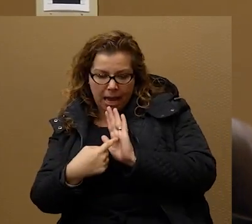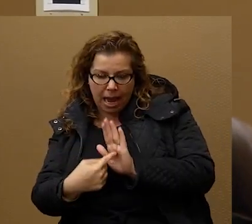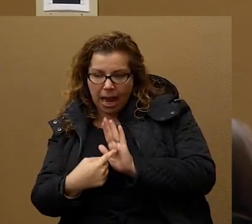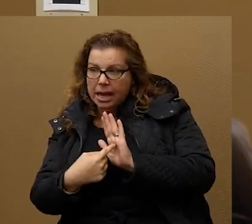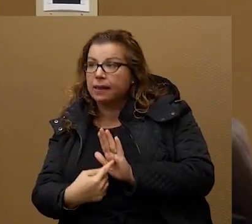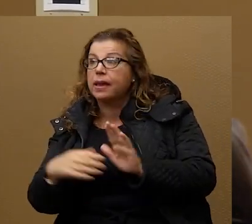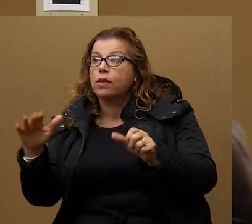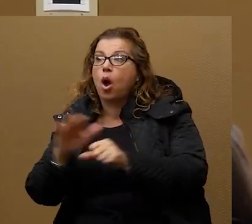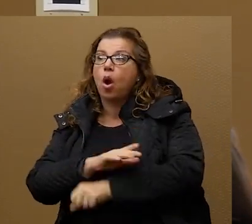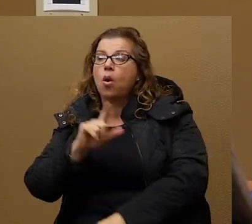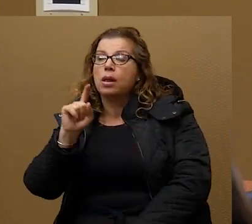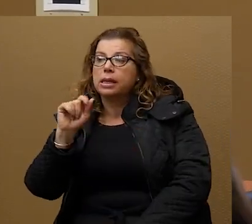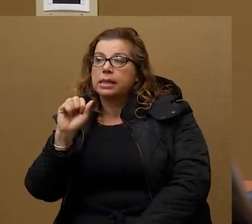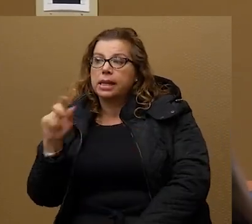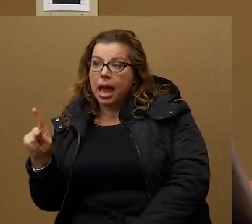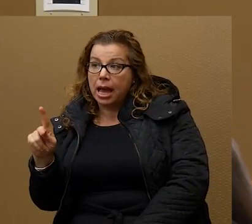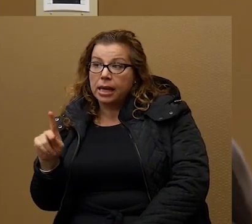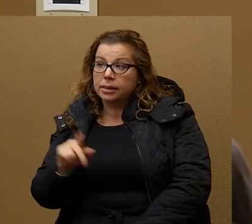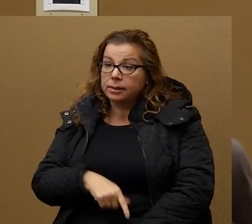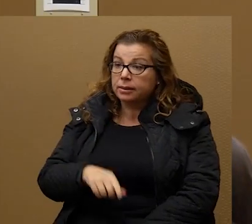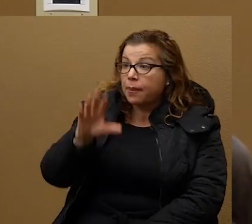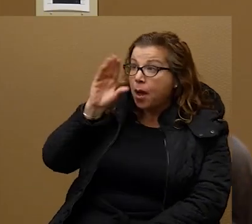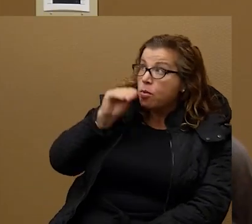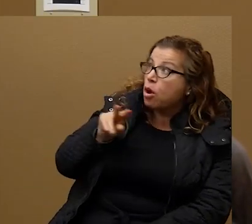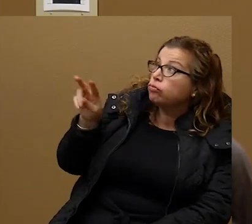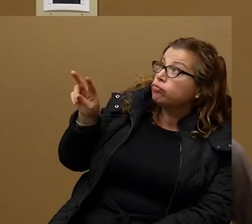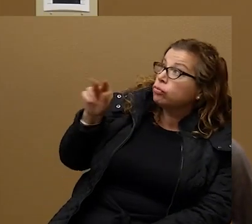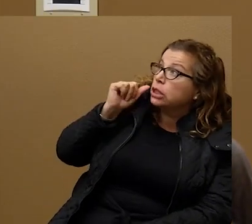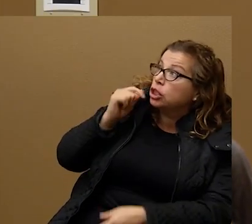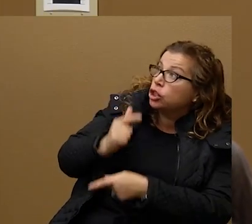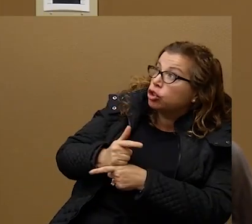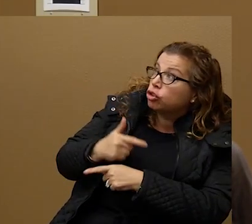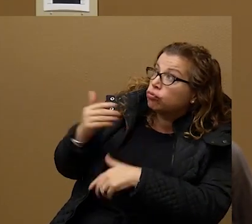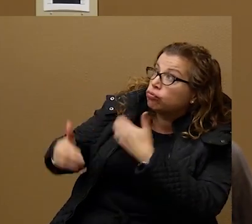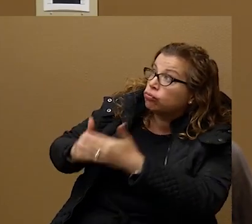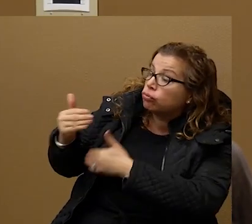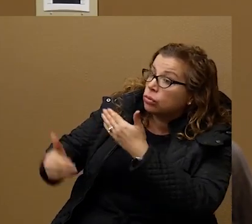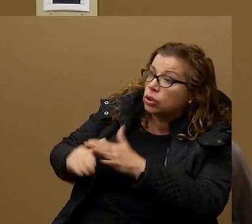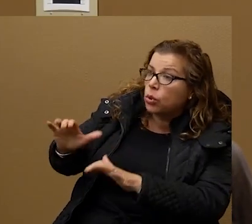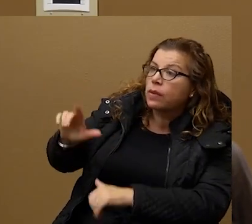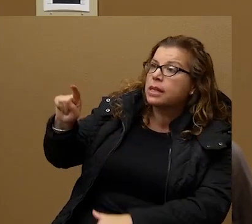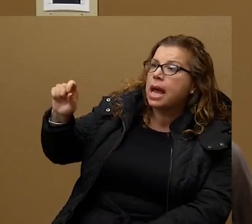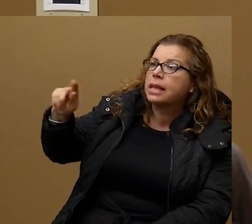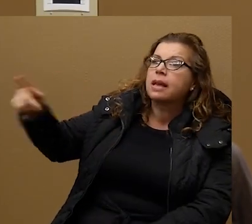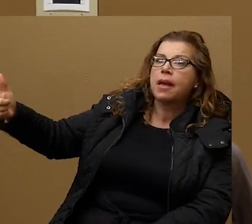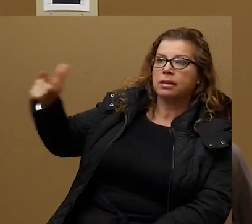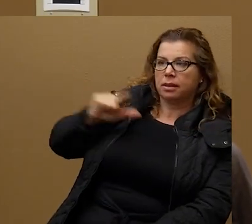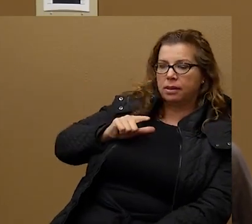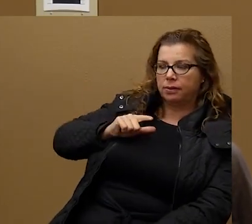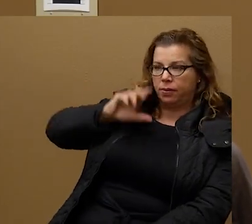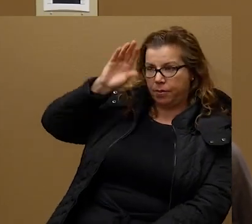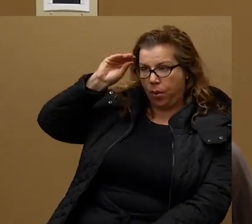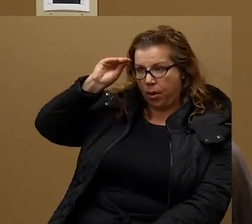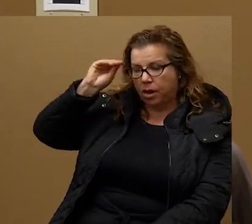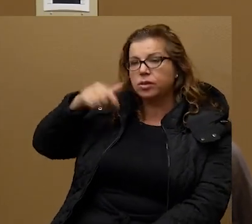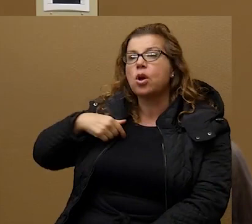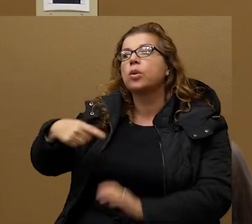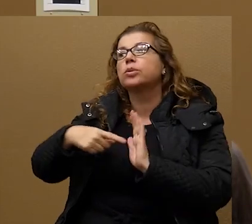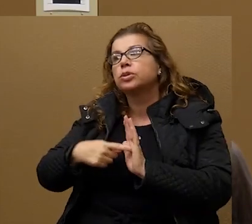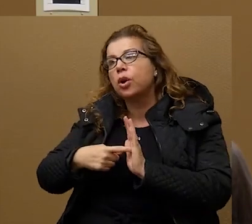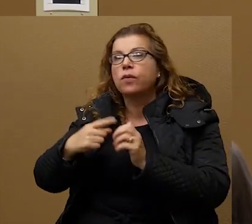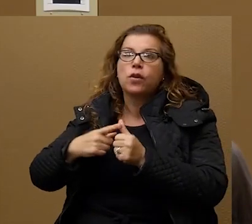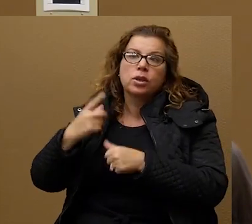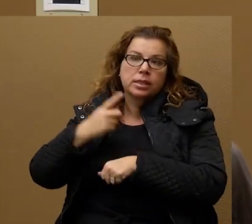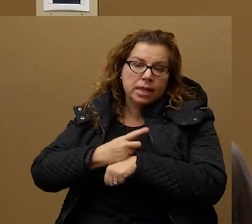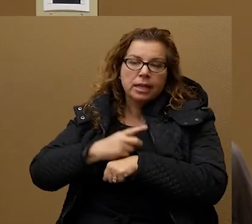task. And the little boy watches his sister do the task, and then he does it. And it'll show you like day 1, day 2,